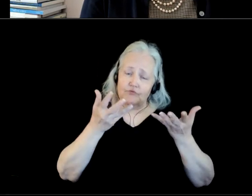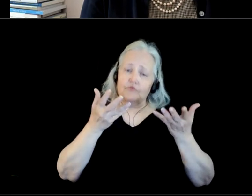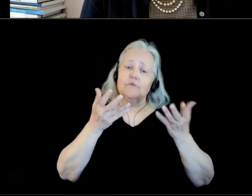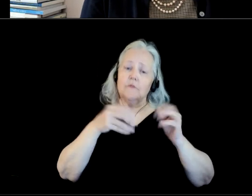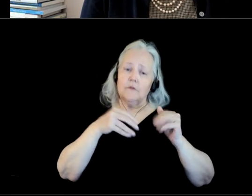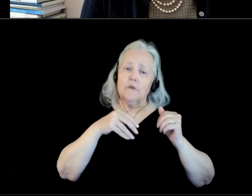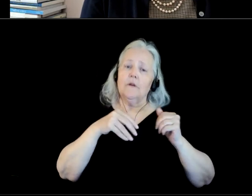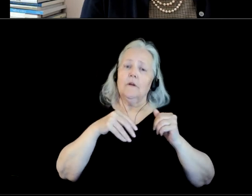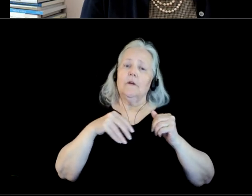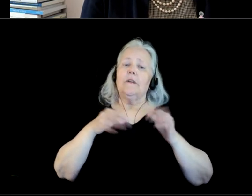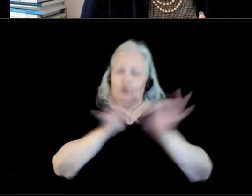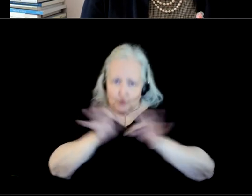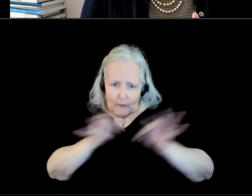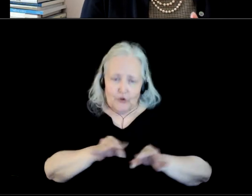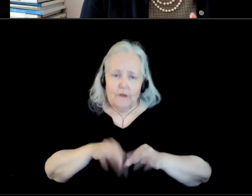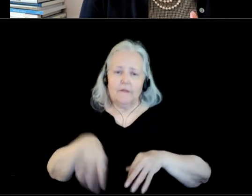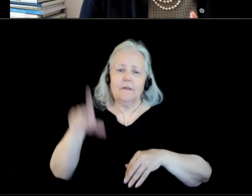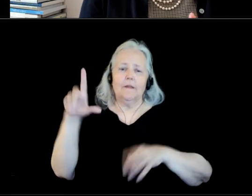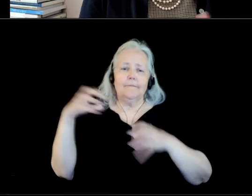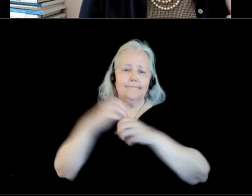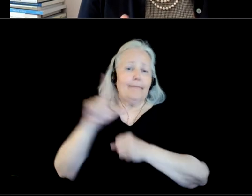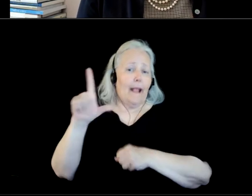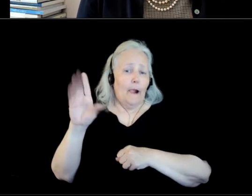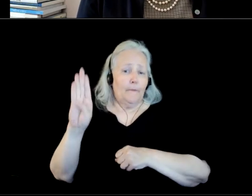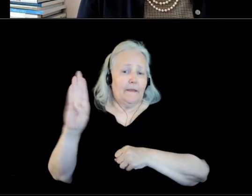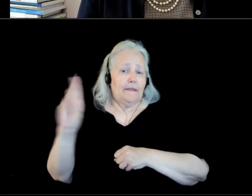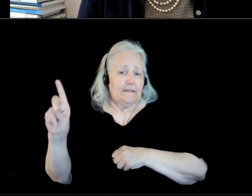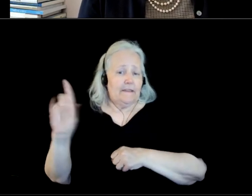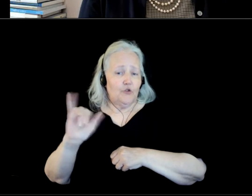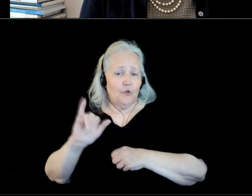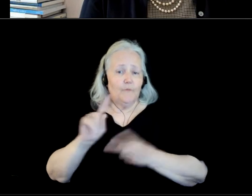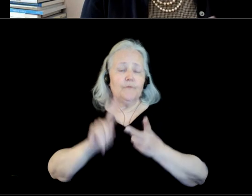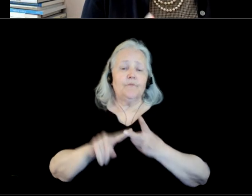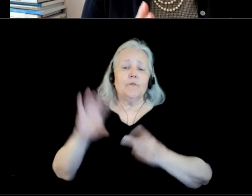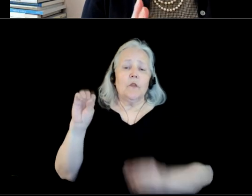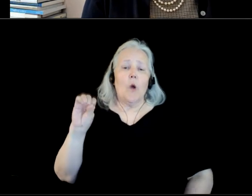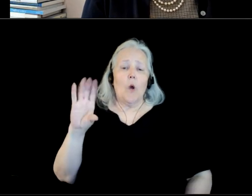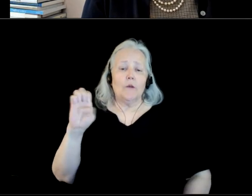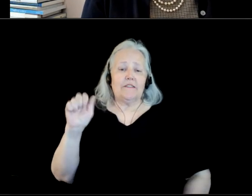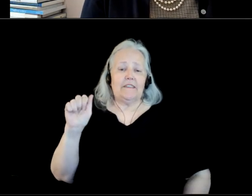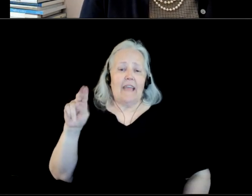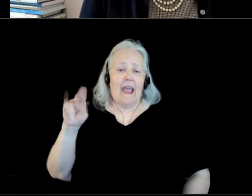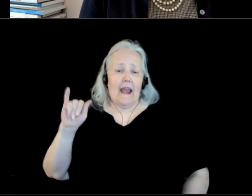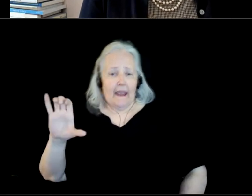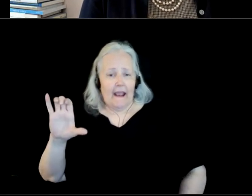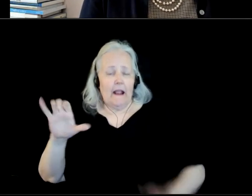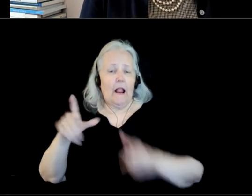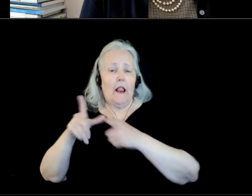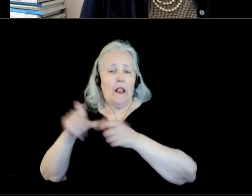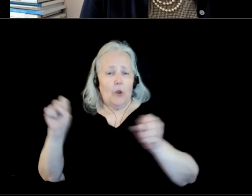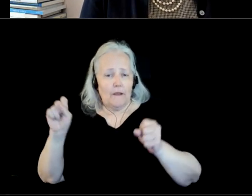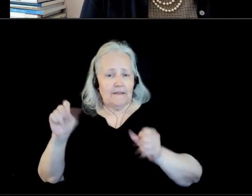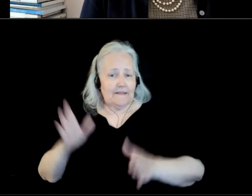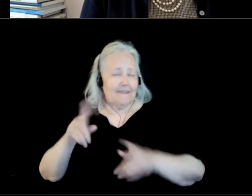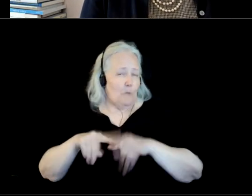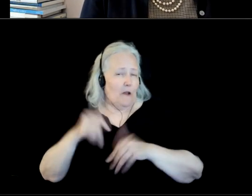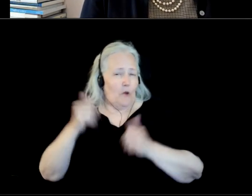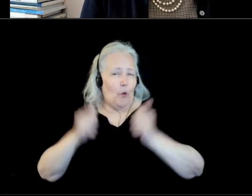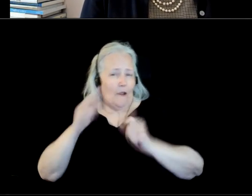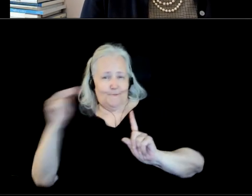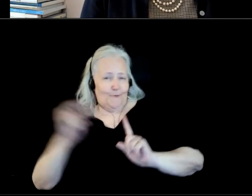and documentation, LDD, is another. Oceanic at linguistics, depending on the angle. So there are a number